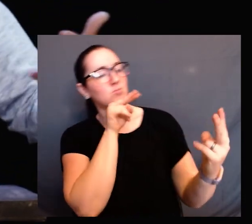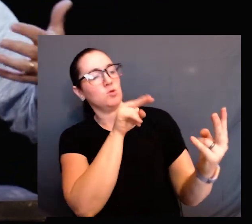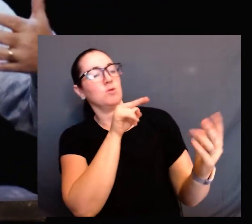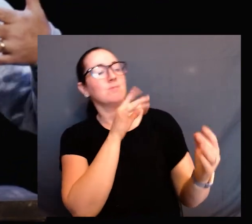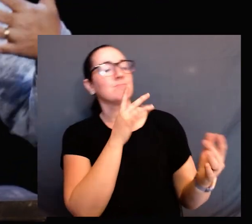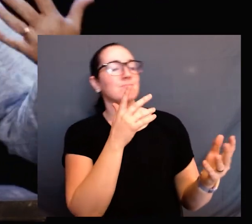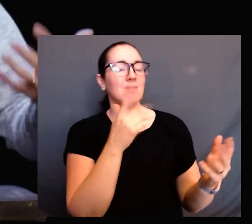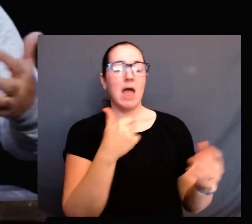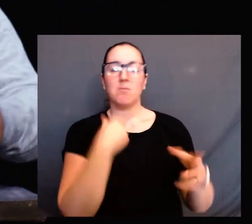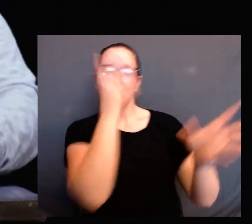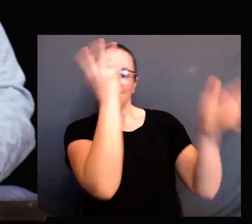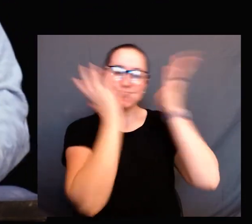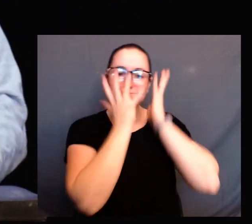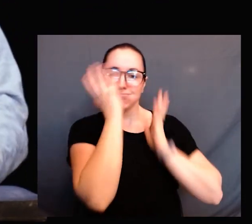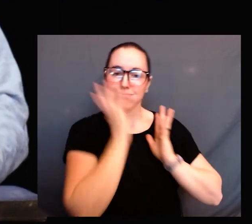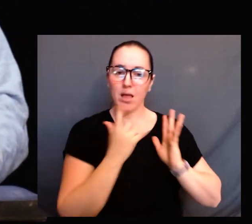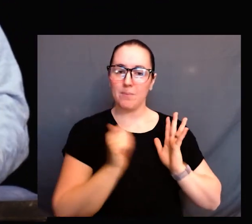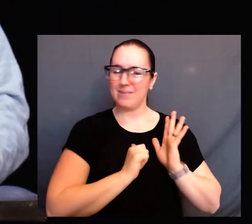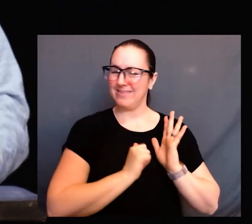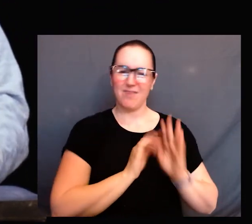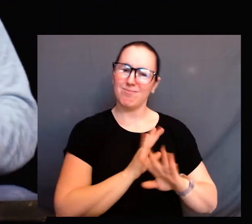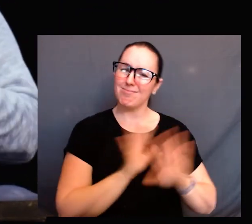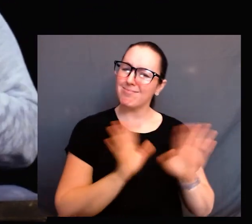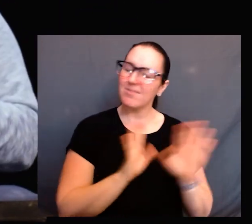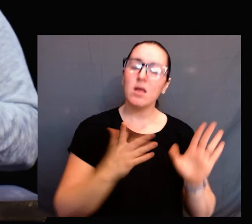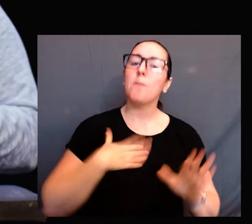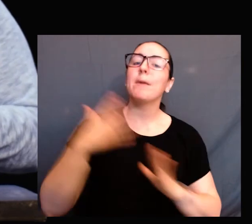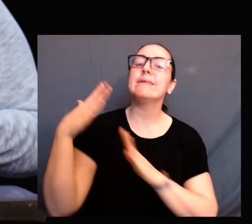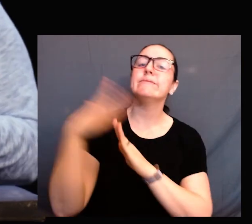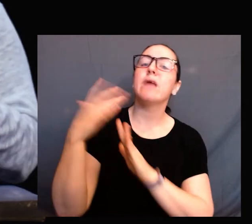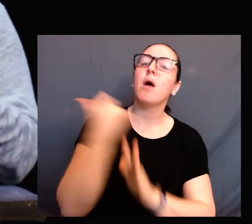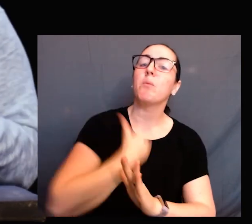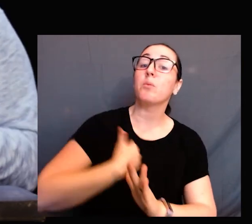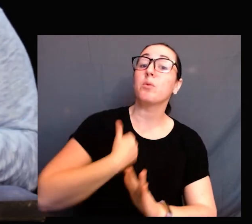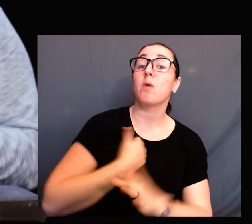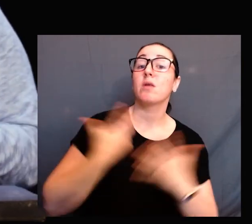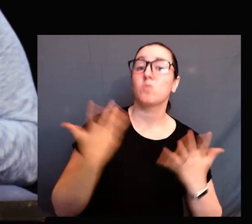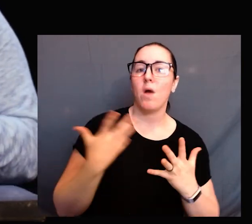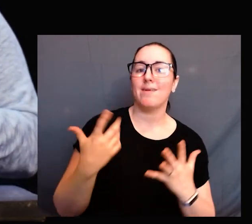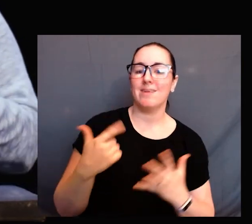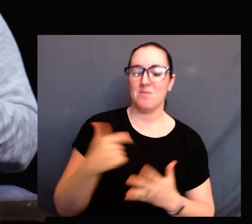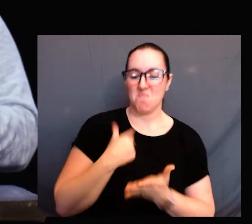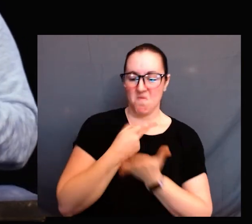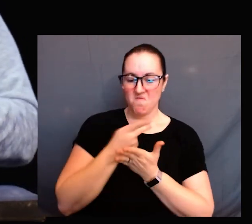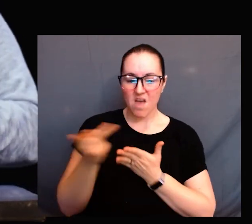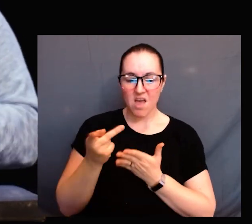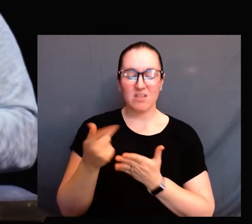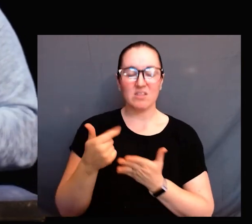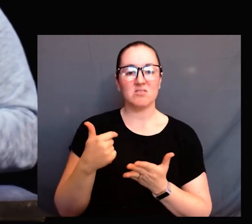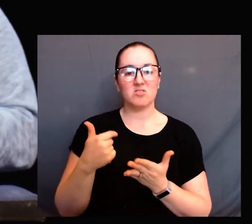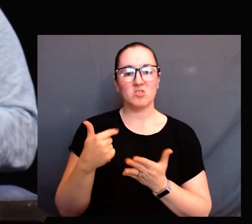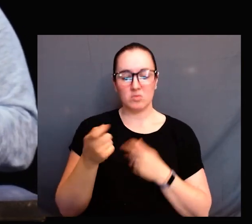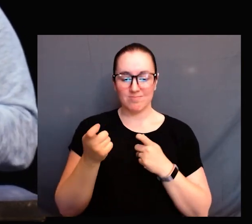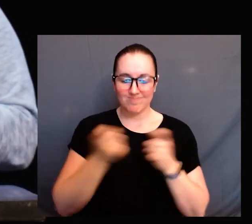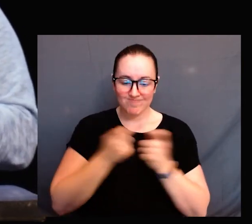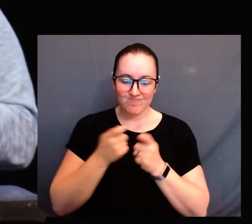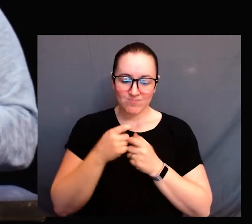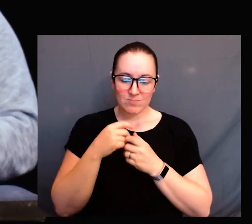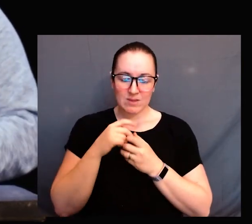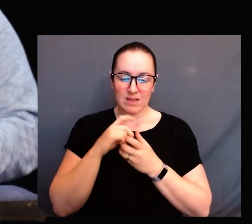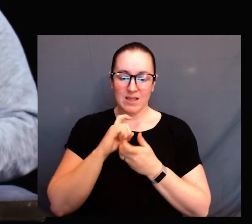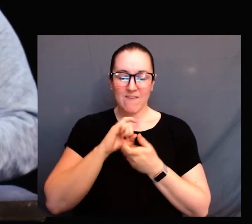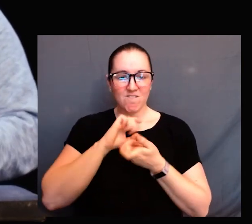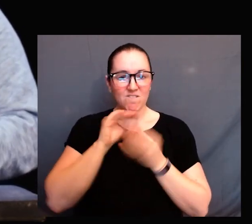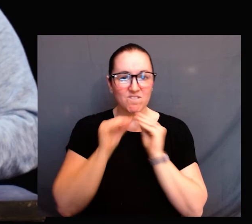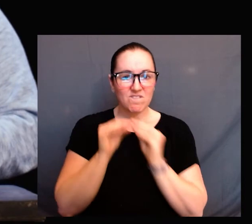good on the outside. My greatest regrets are things that I failed to deal with on